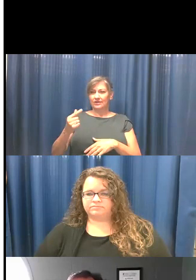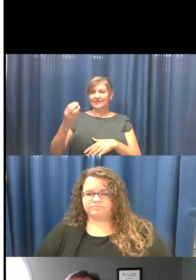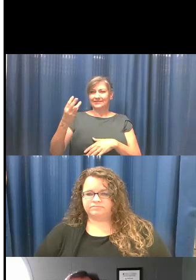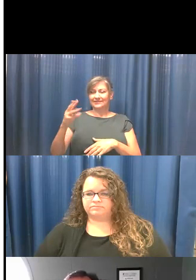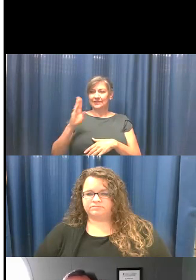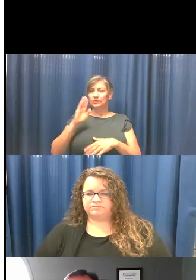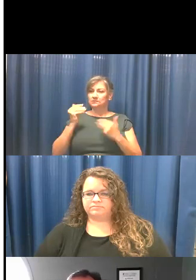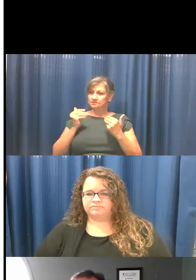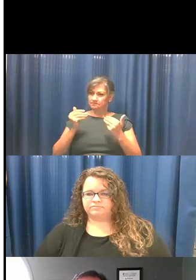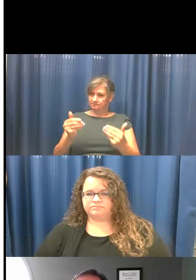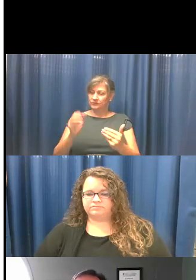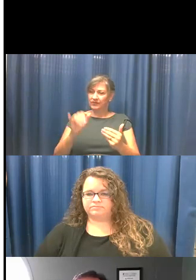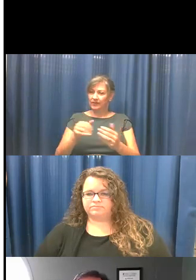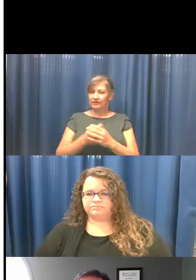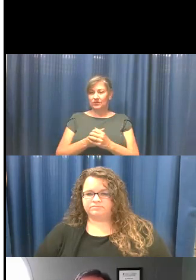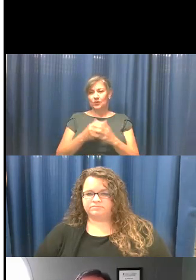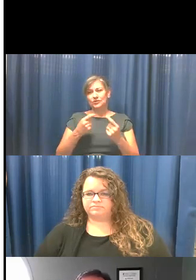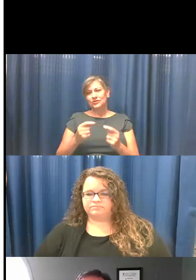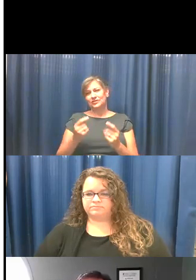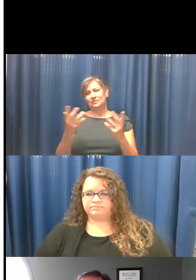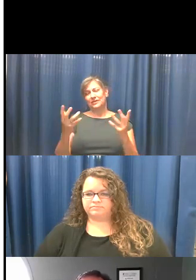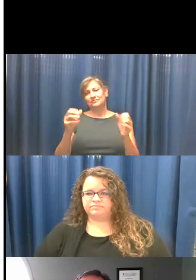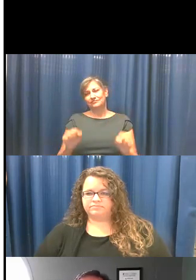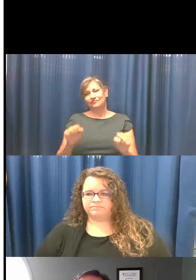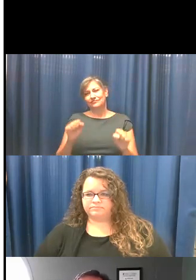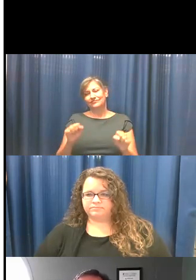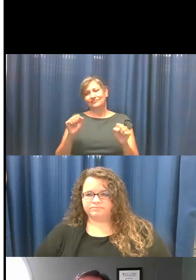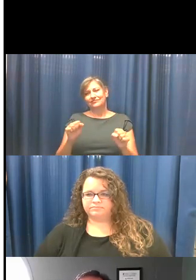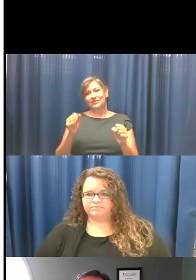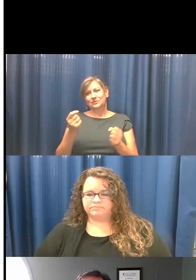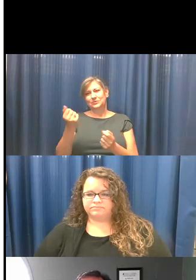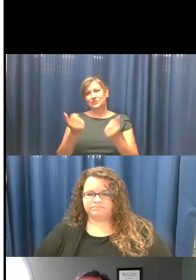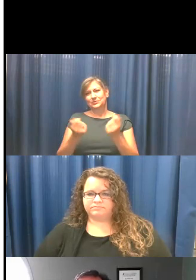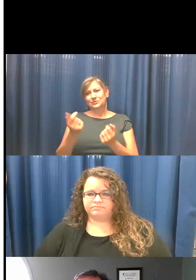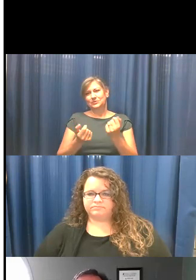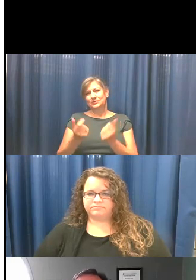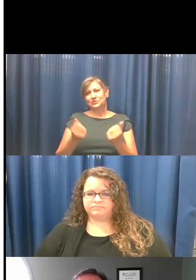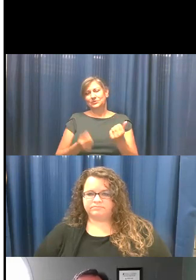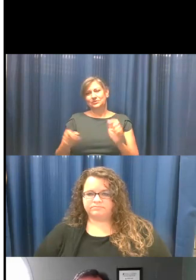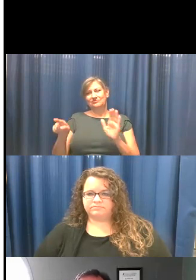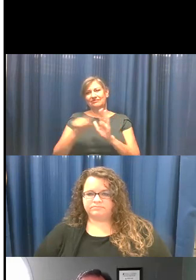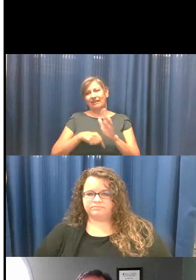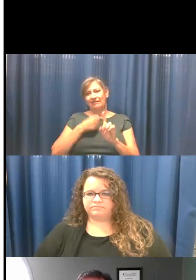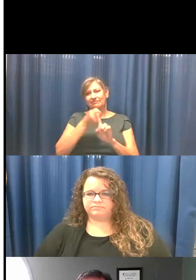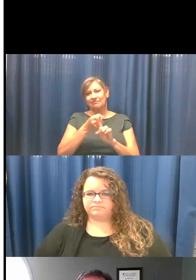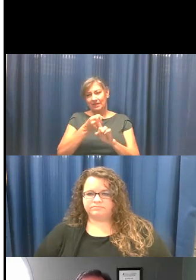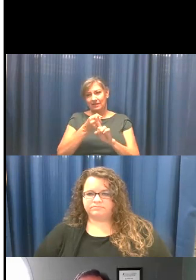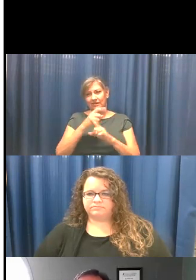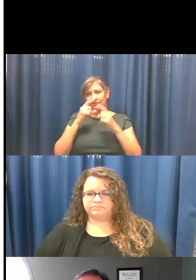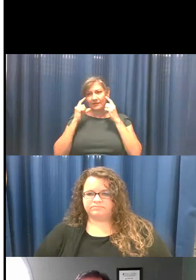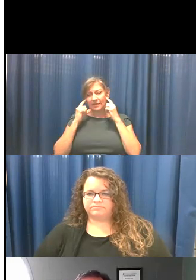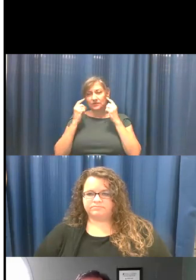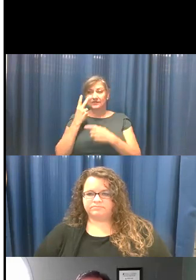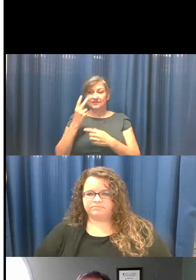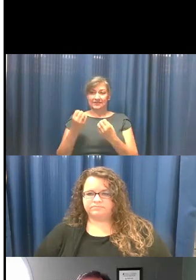forward with that. We're trying to do as much as we can to mitigate the negative impacts of the masks. So we've bought a large number